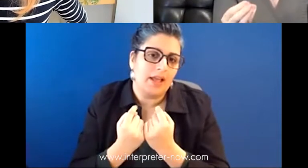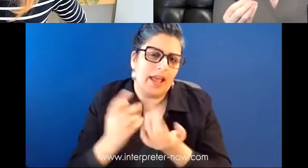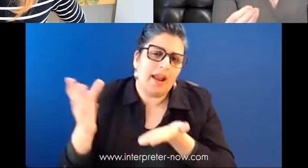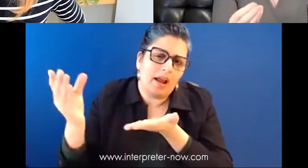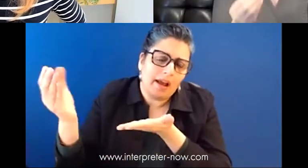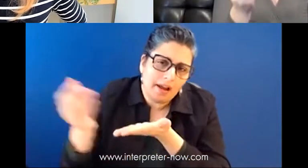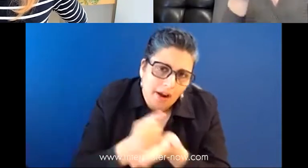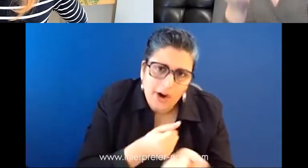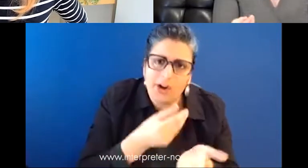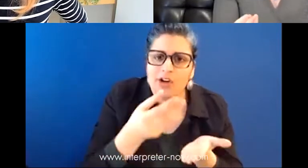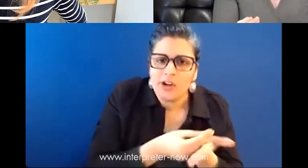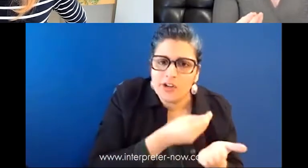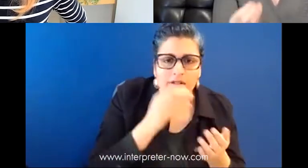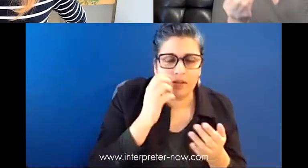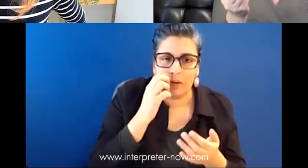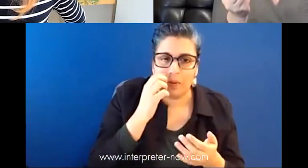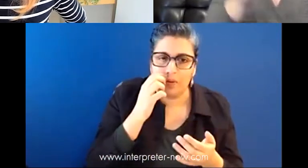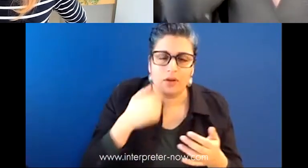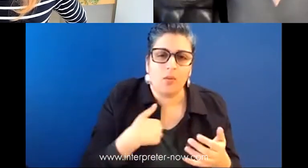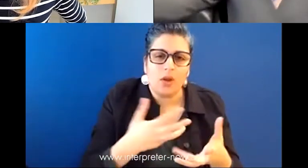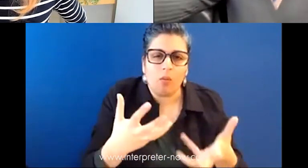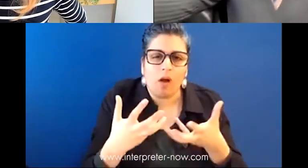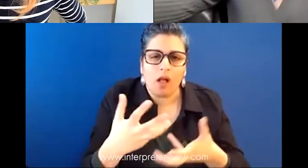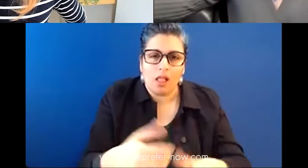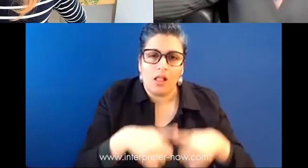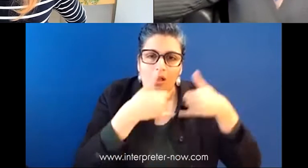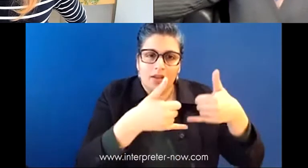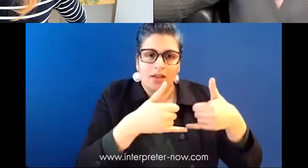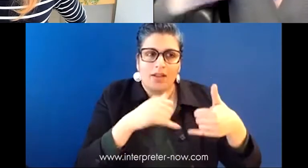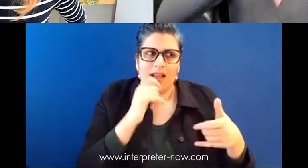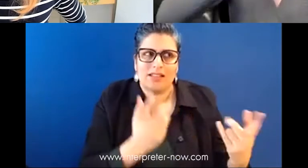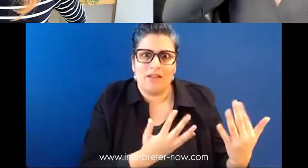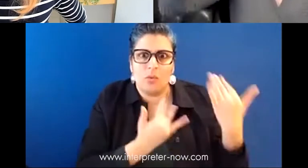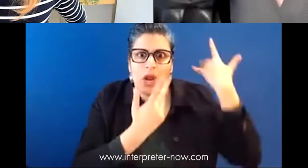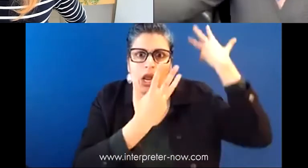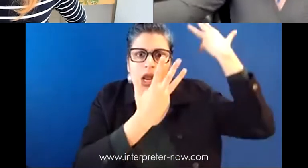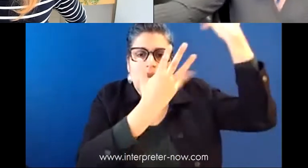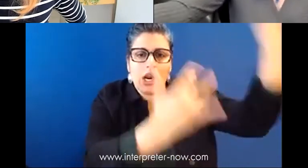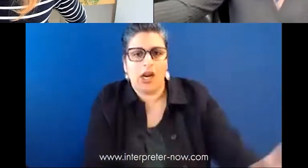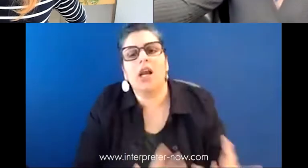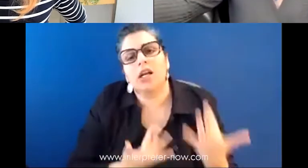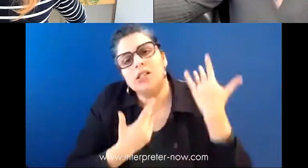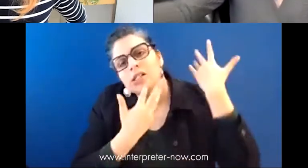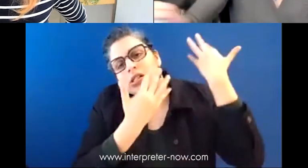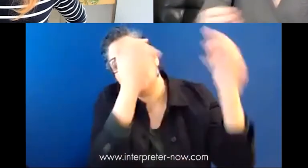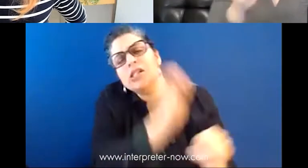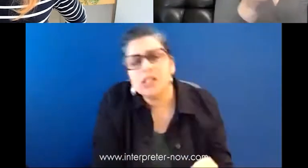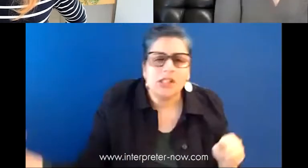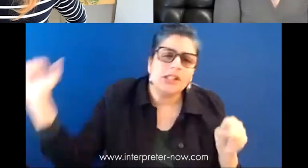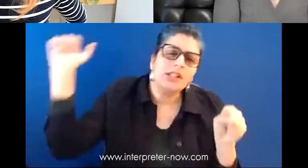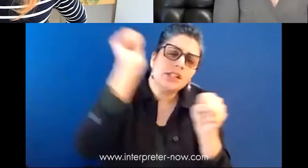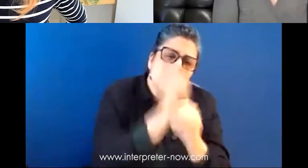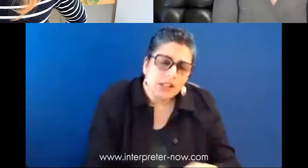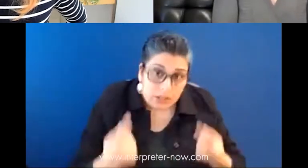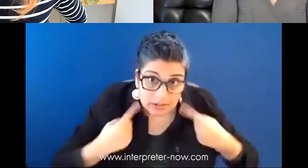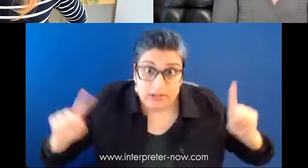want those rewards not to have to wait so long and take so much effort to achieve. We want